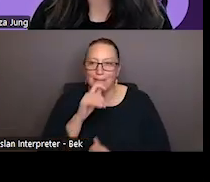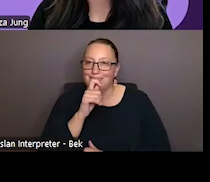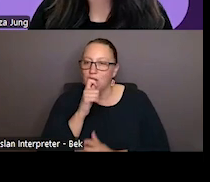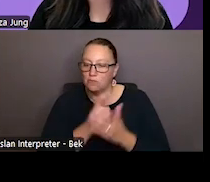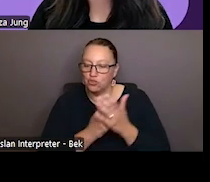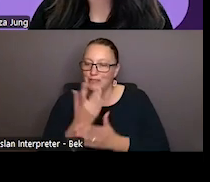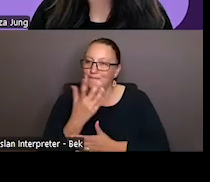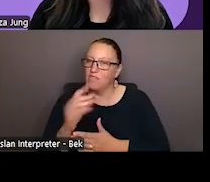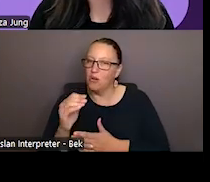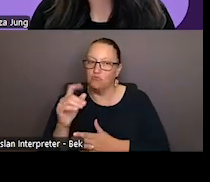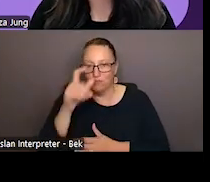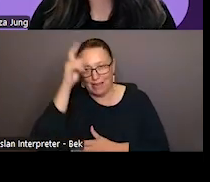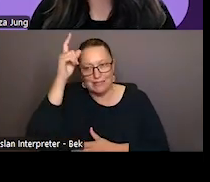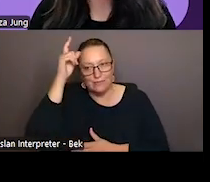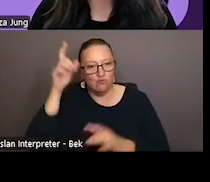team.